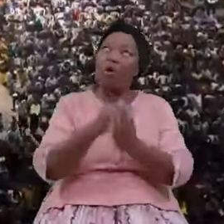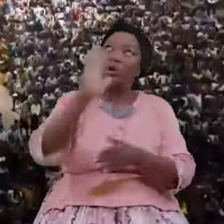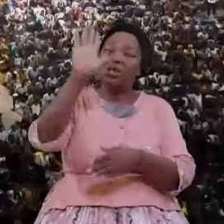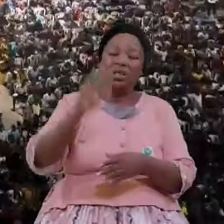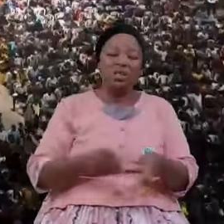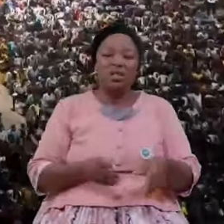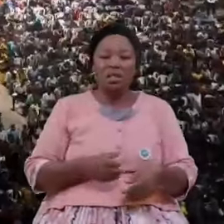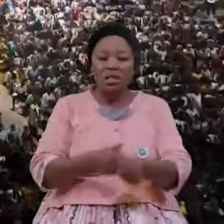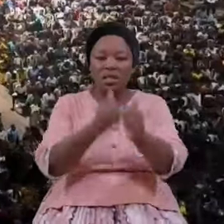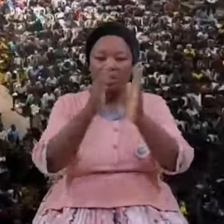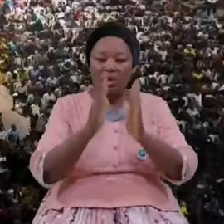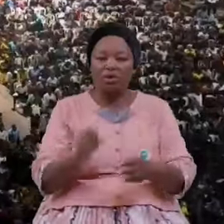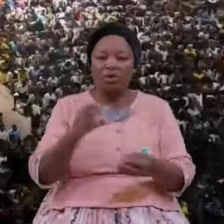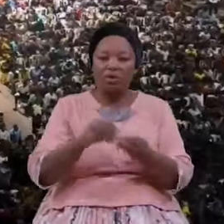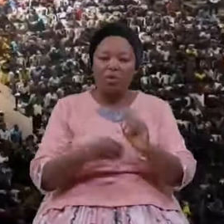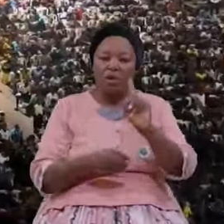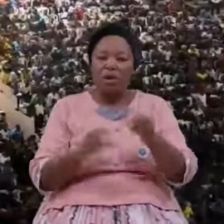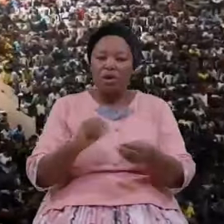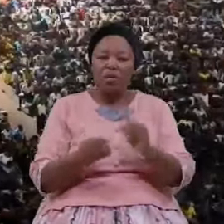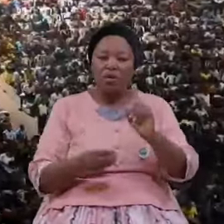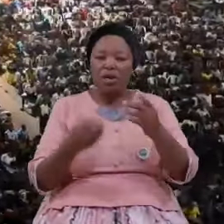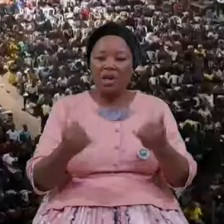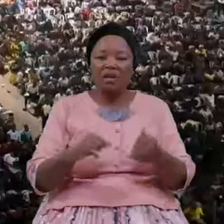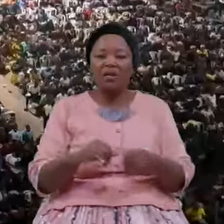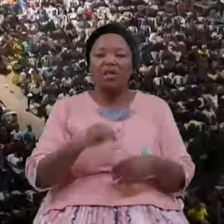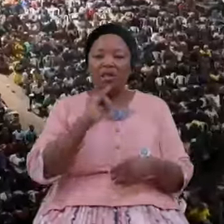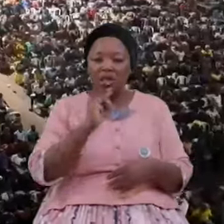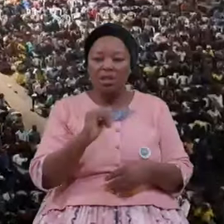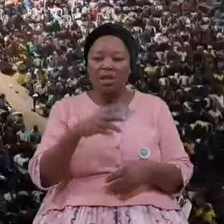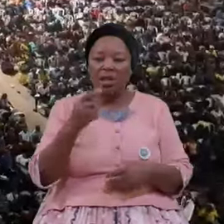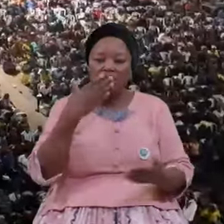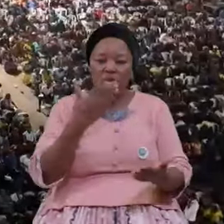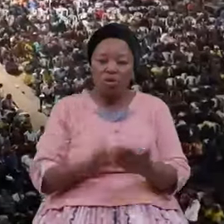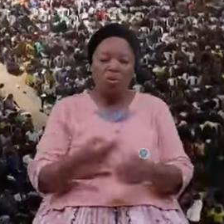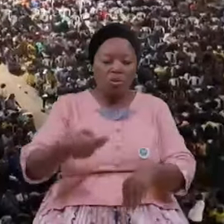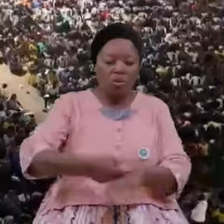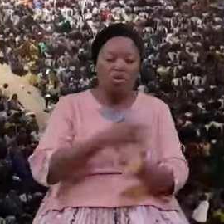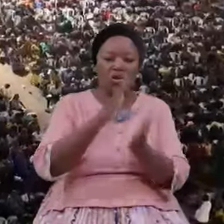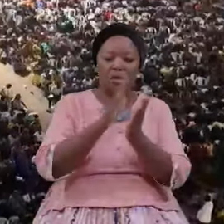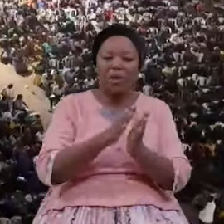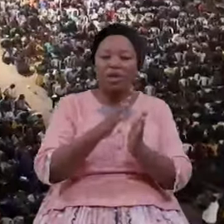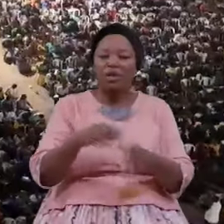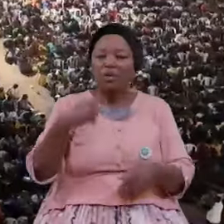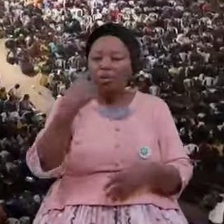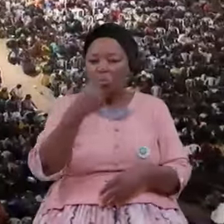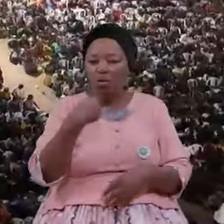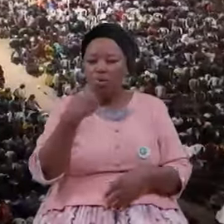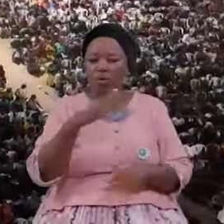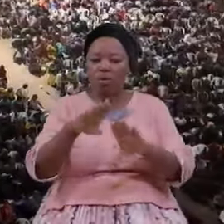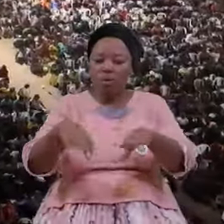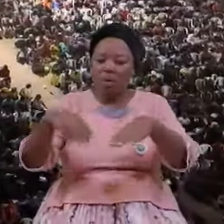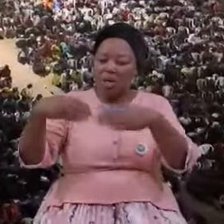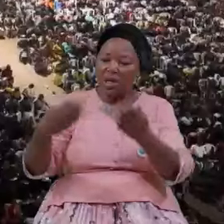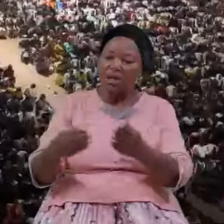Number one, we're looking at the good shepherd who gave his